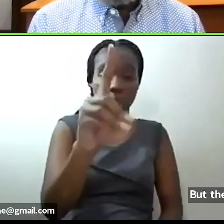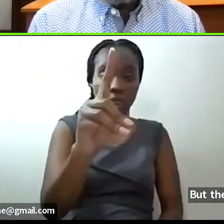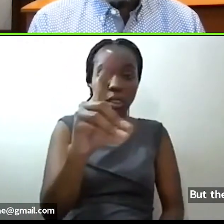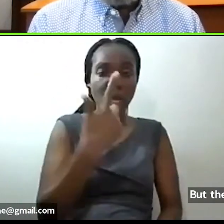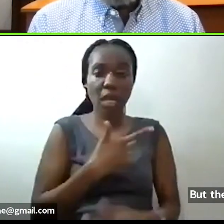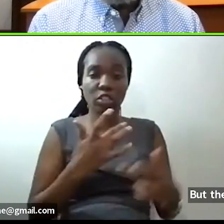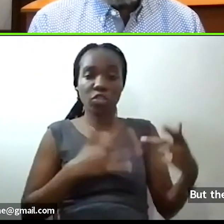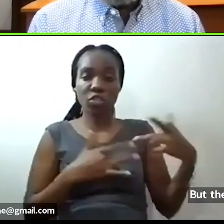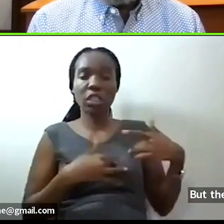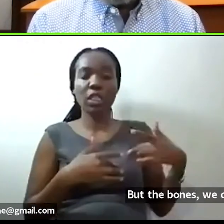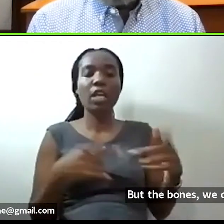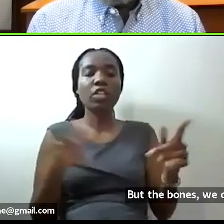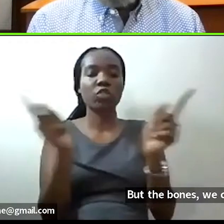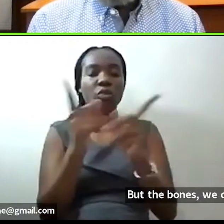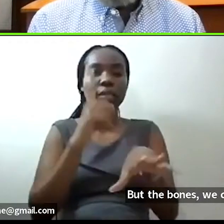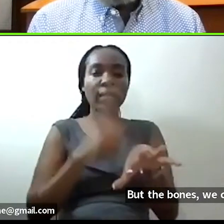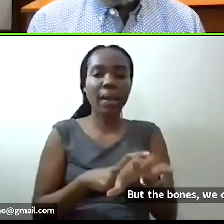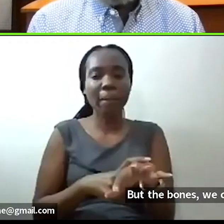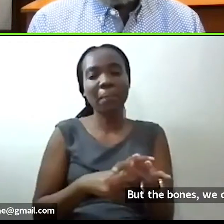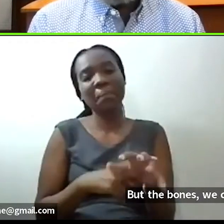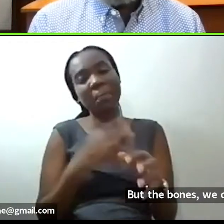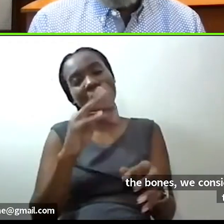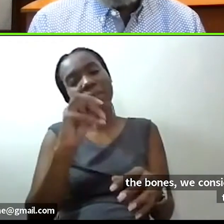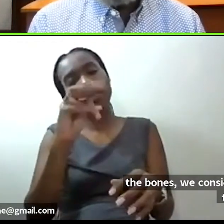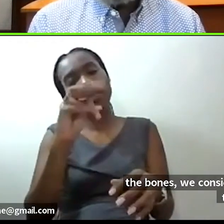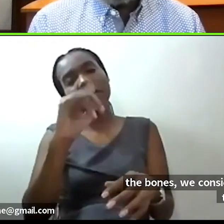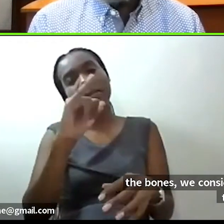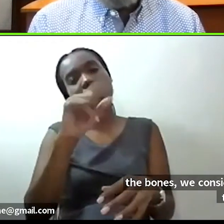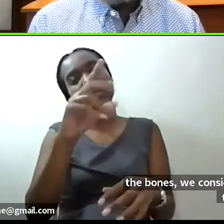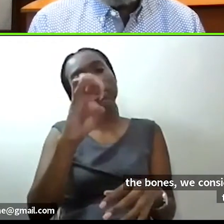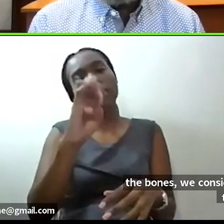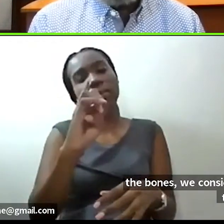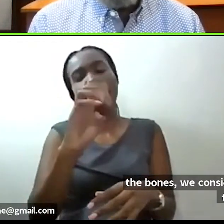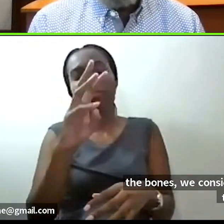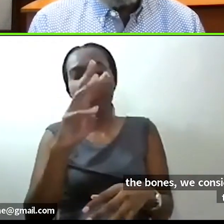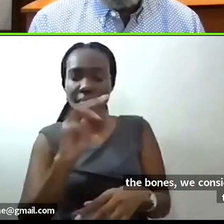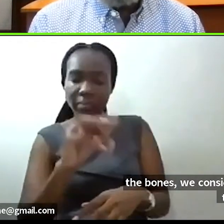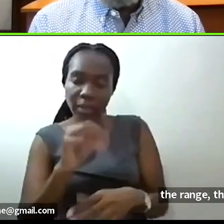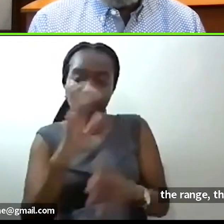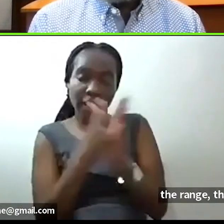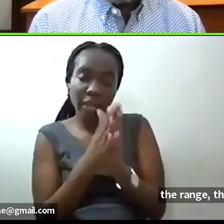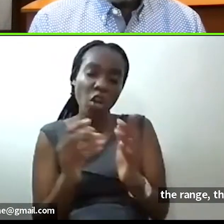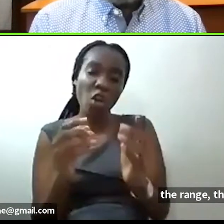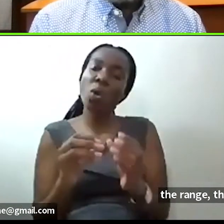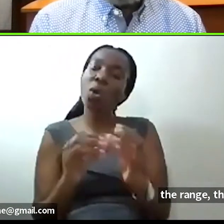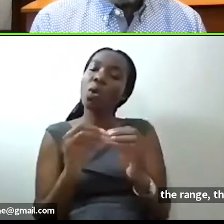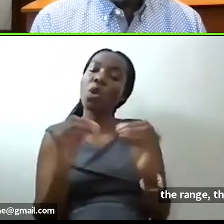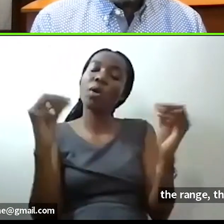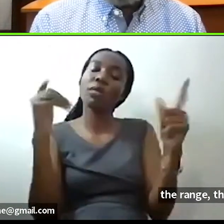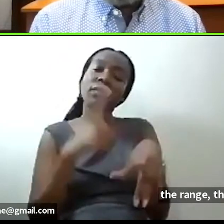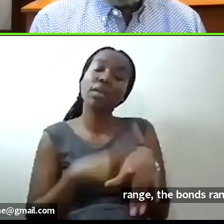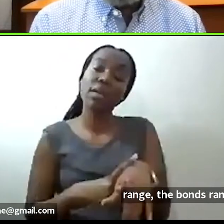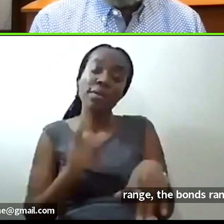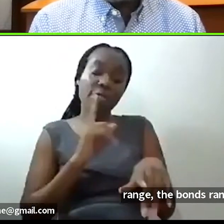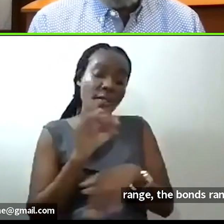long-term. This is because the bonds range from 1 year to 25 years and over, but the bills are less